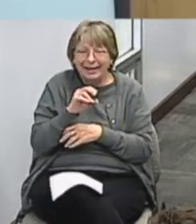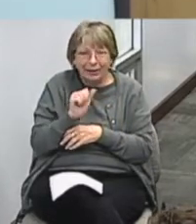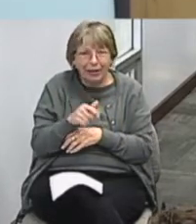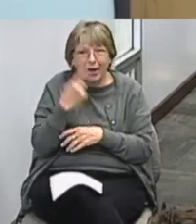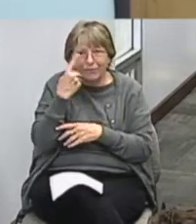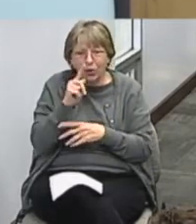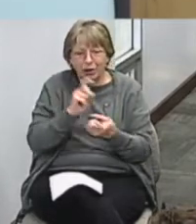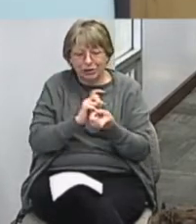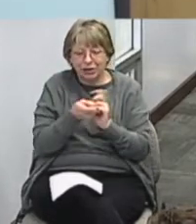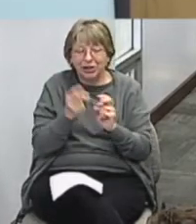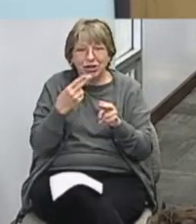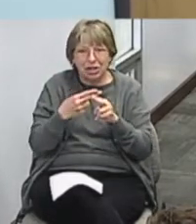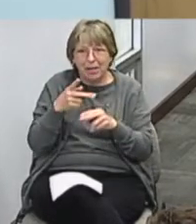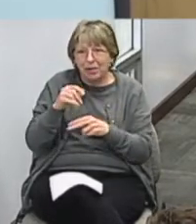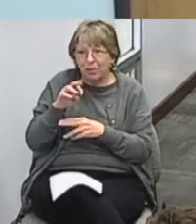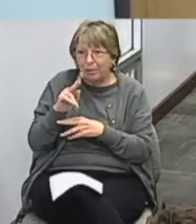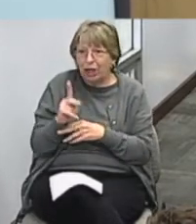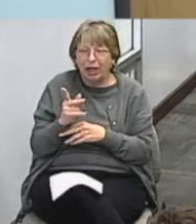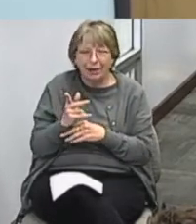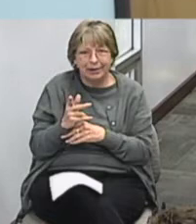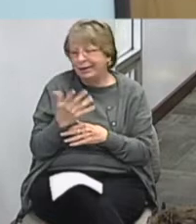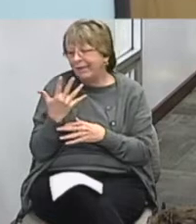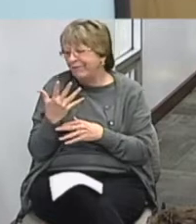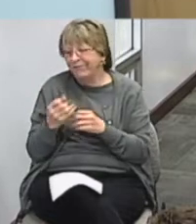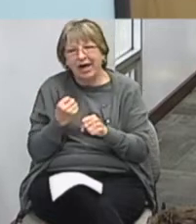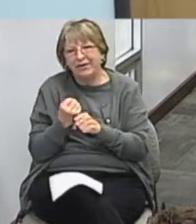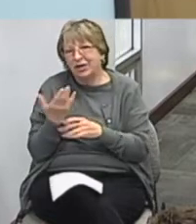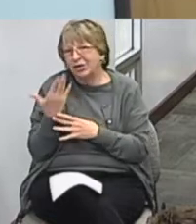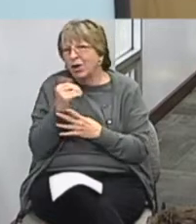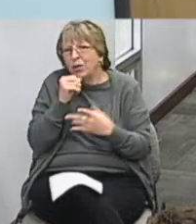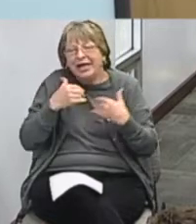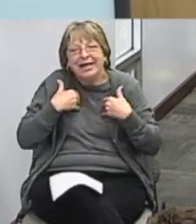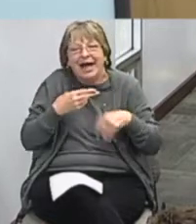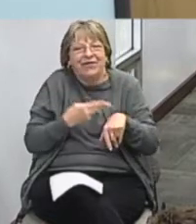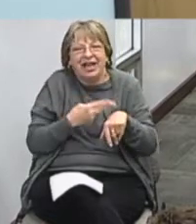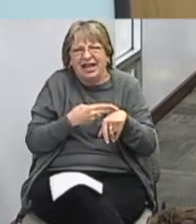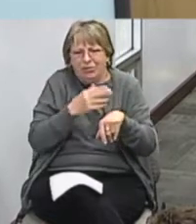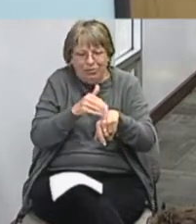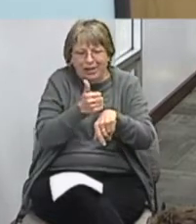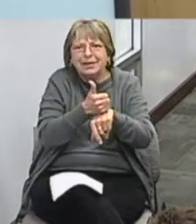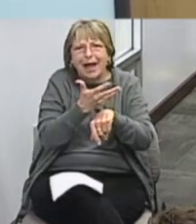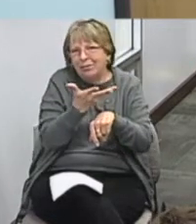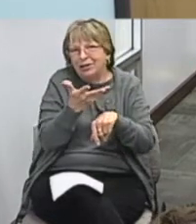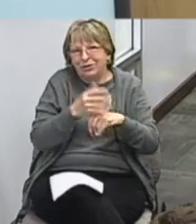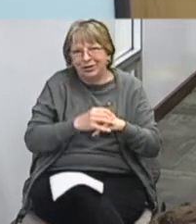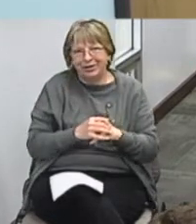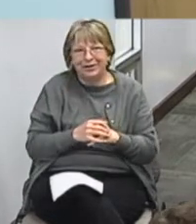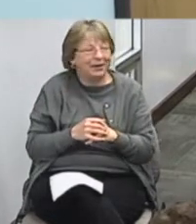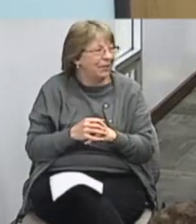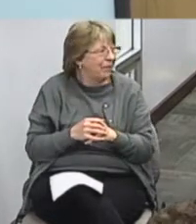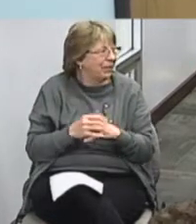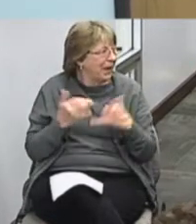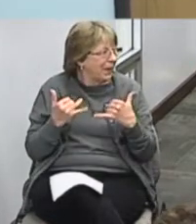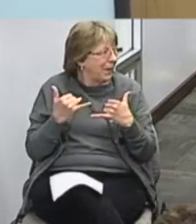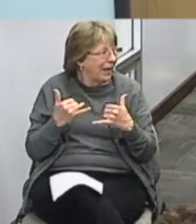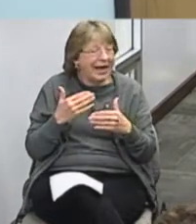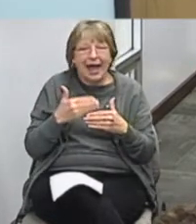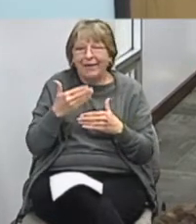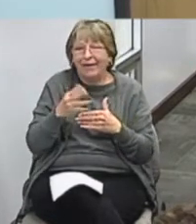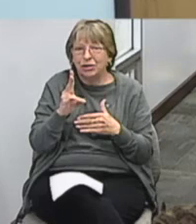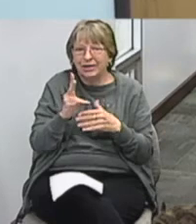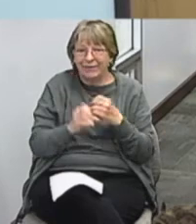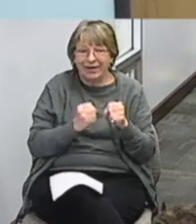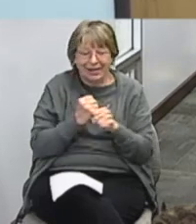like 5 years ago we didn't have that history established, and at this point, after 7